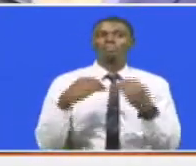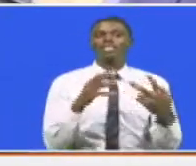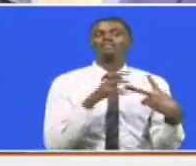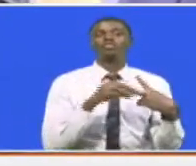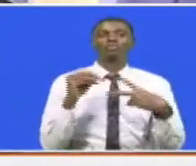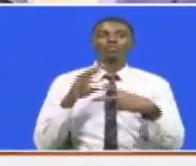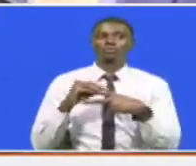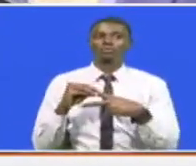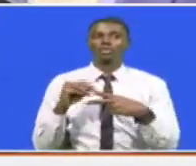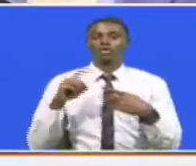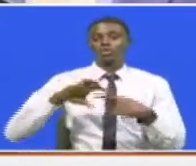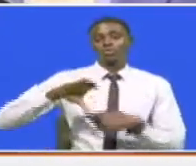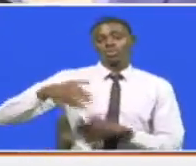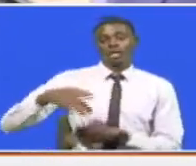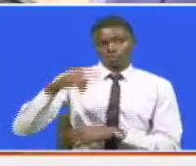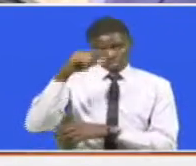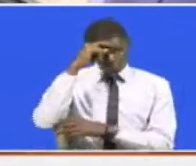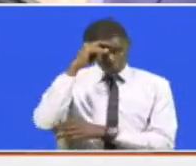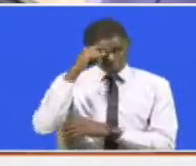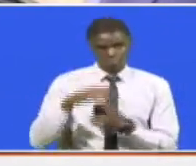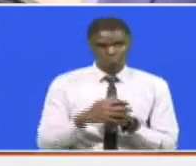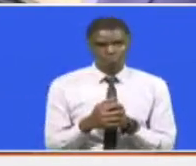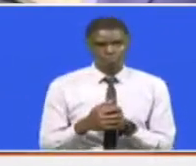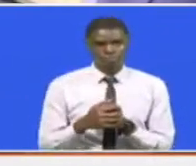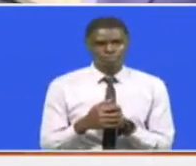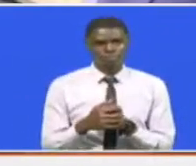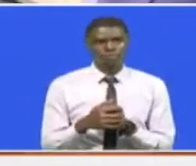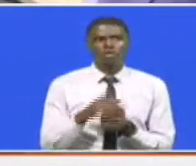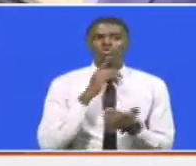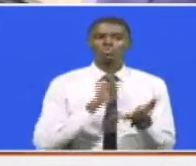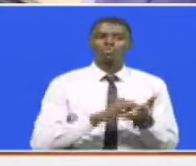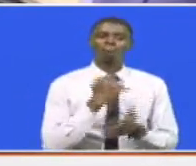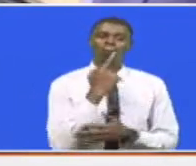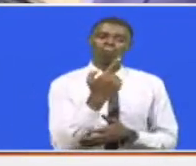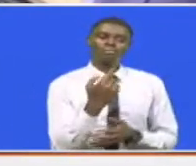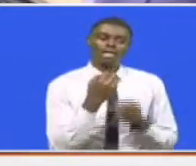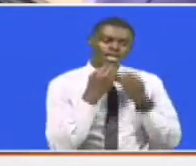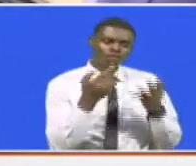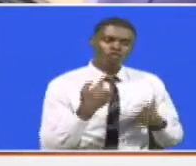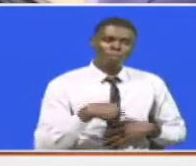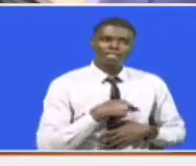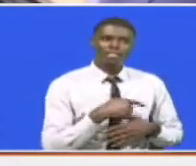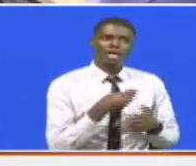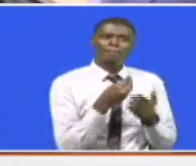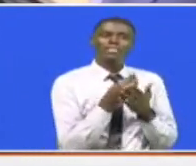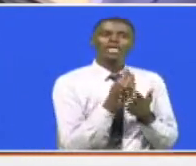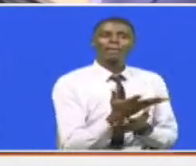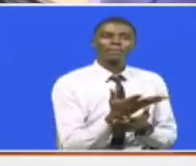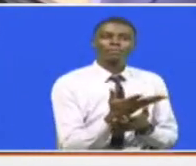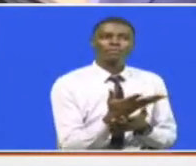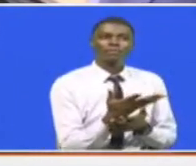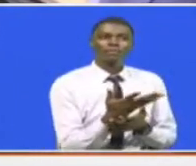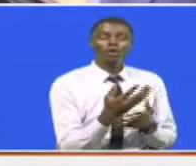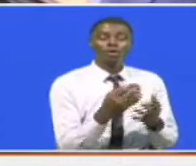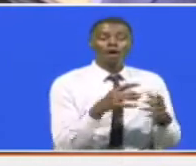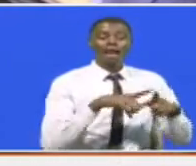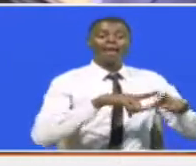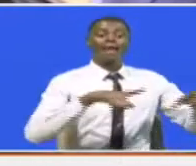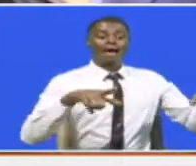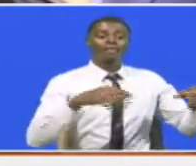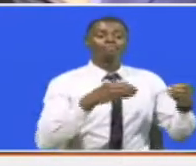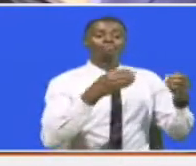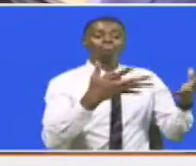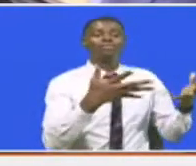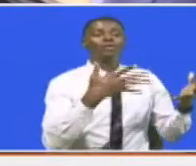options to the county government so that they tell us how much do they want the runway extended up to,